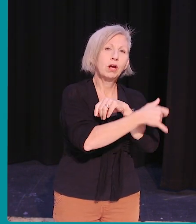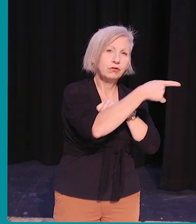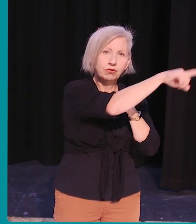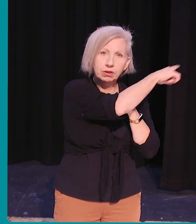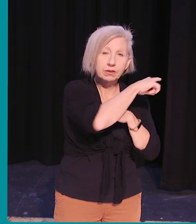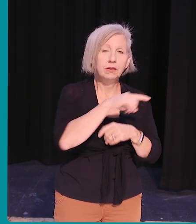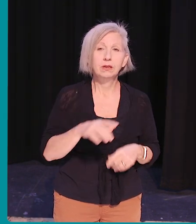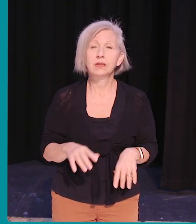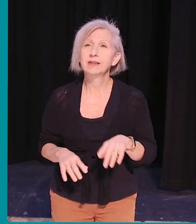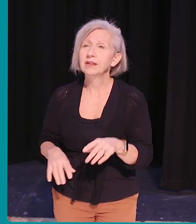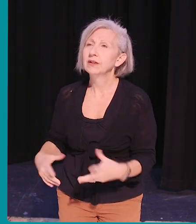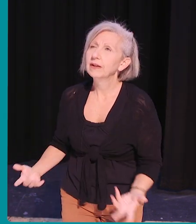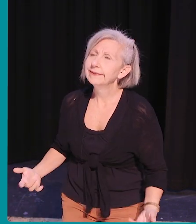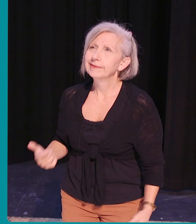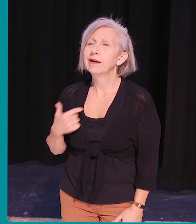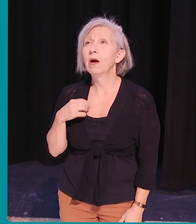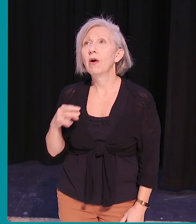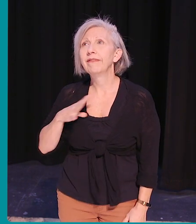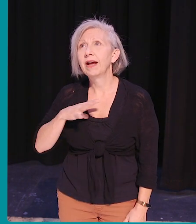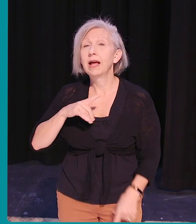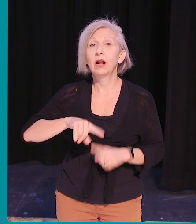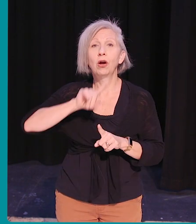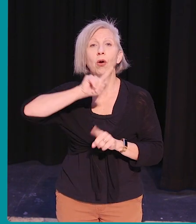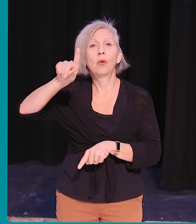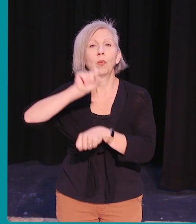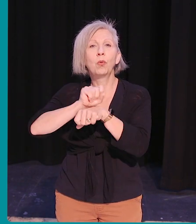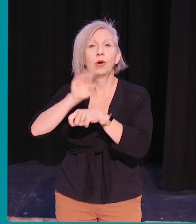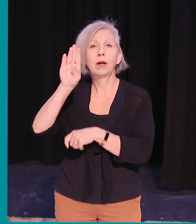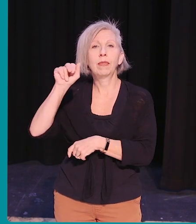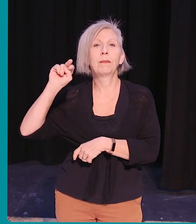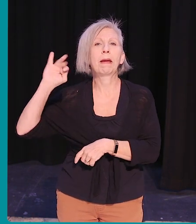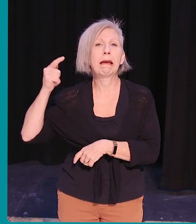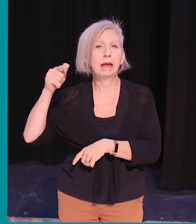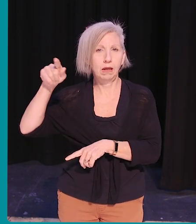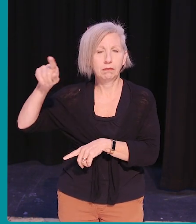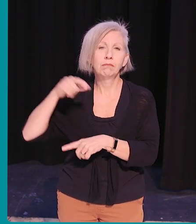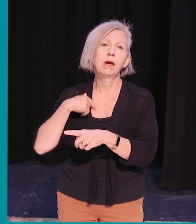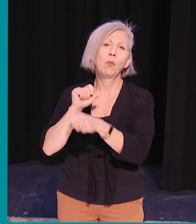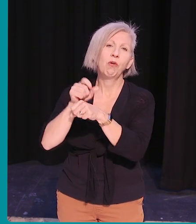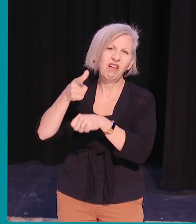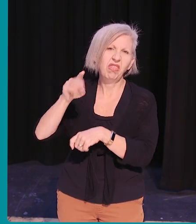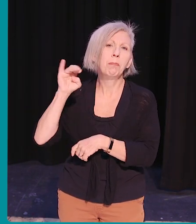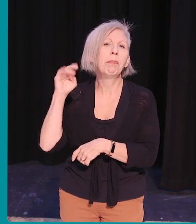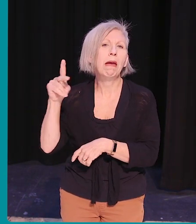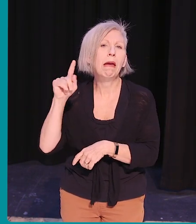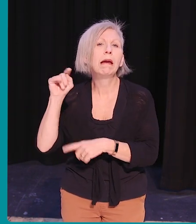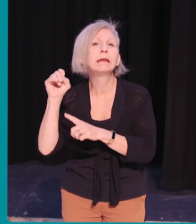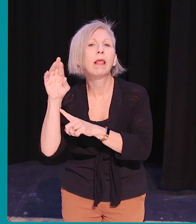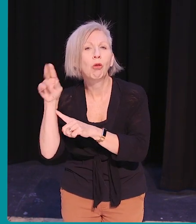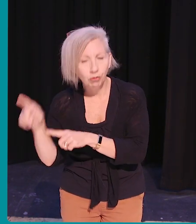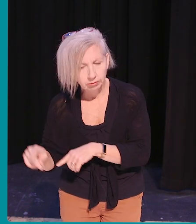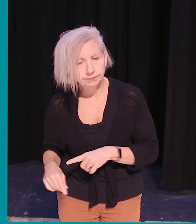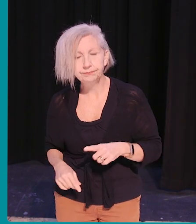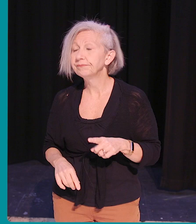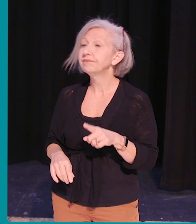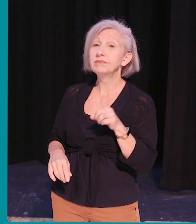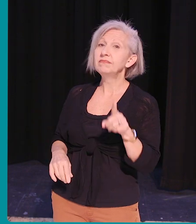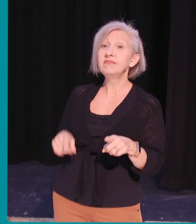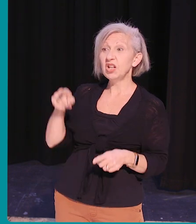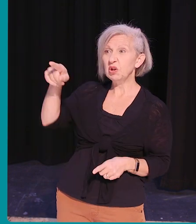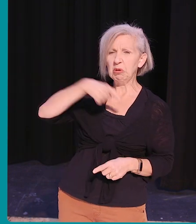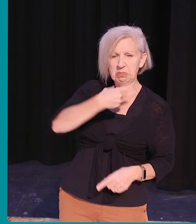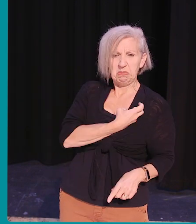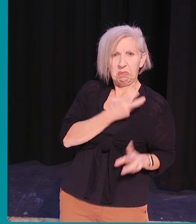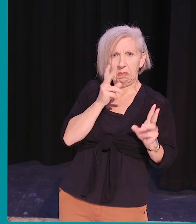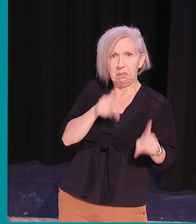at you, right? You're so cold and heartless that you'd rather do your banking on the ATM, on your app on your phone, right? And we don't need as many bank